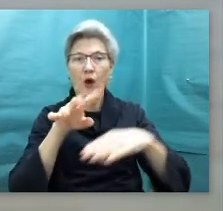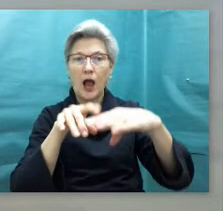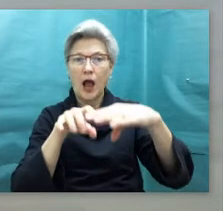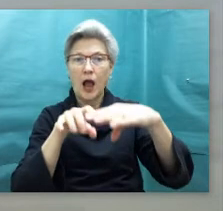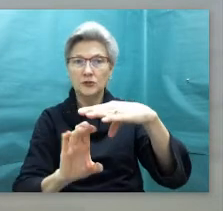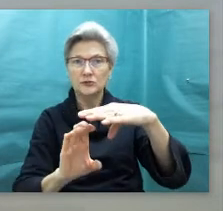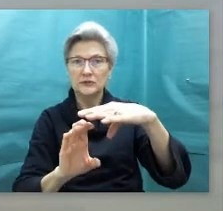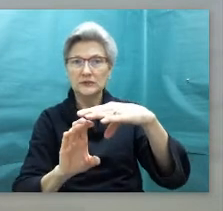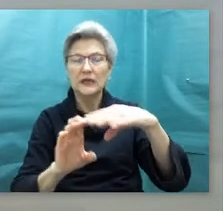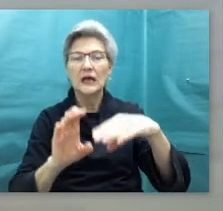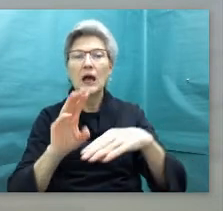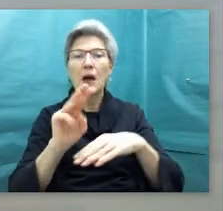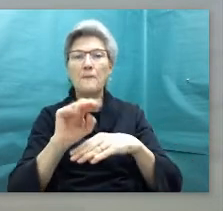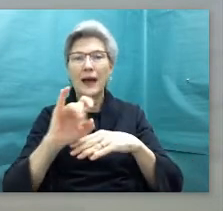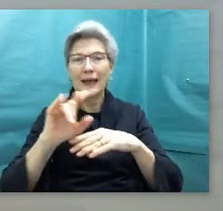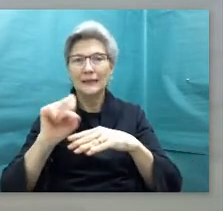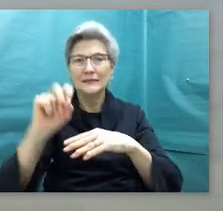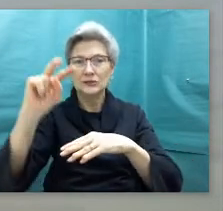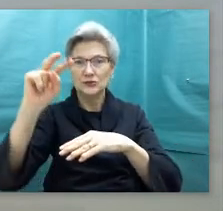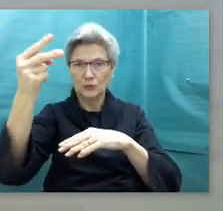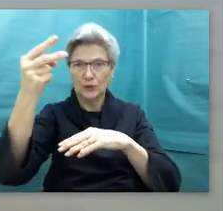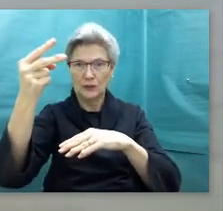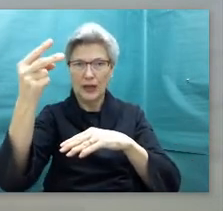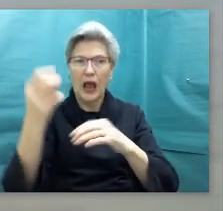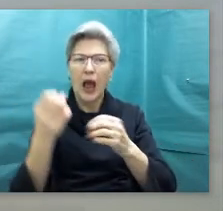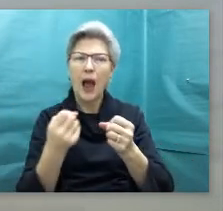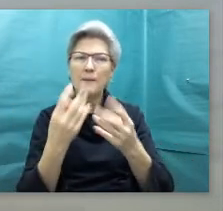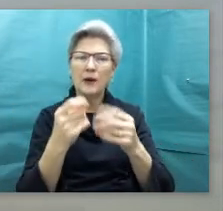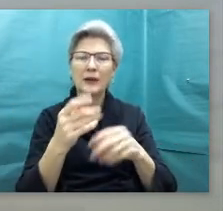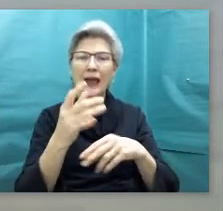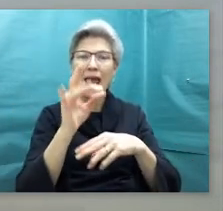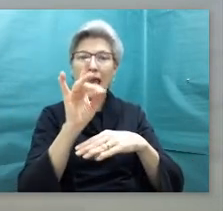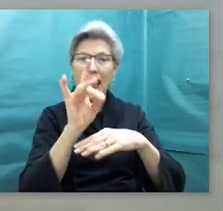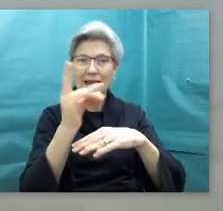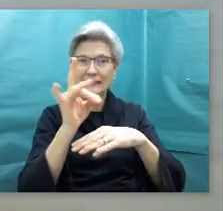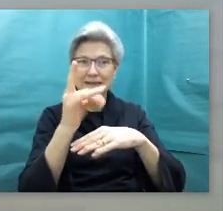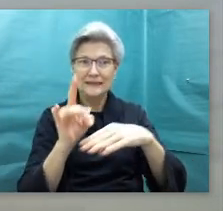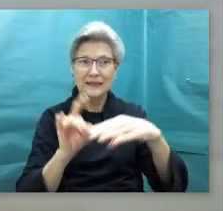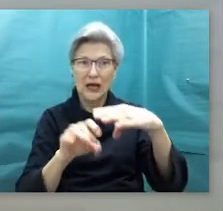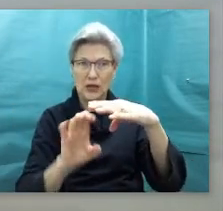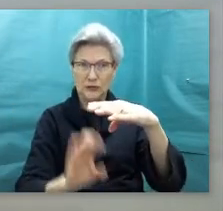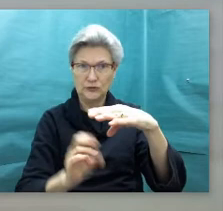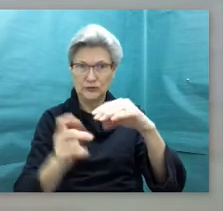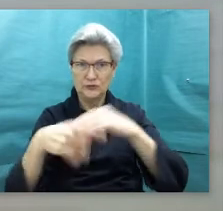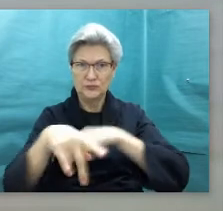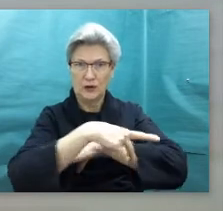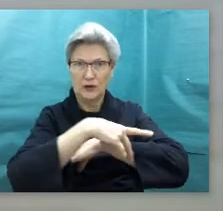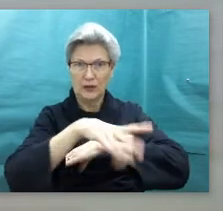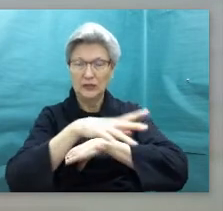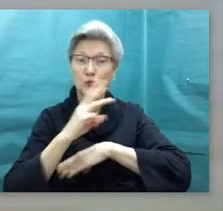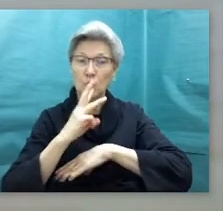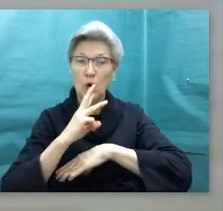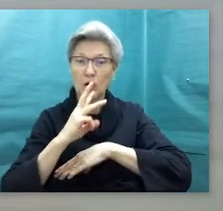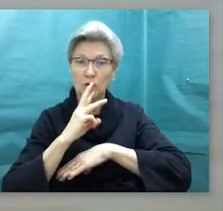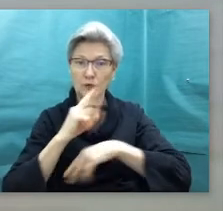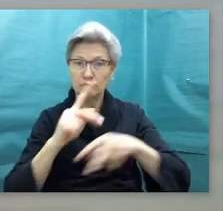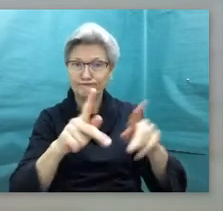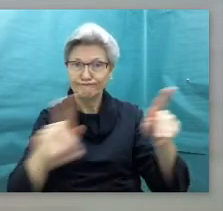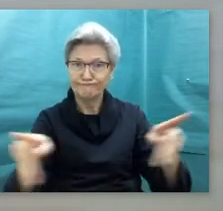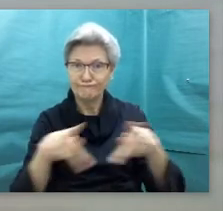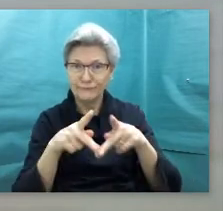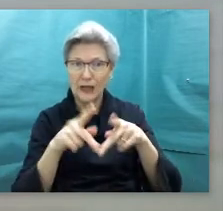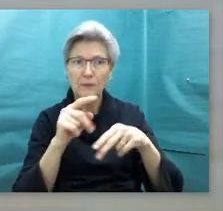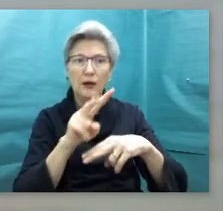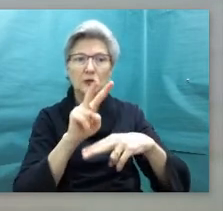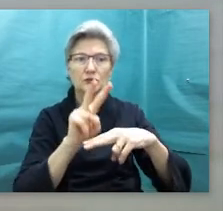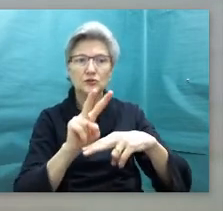mile. About 18/100ths of the park is covered by water, and about 2/10ths of the park is